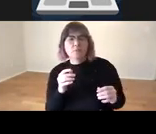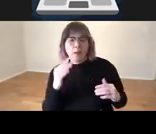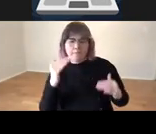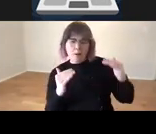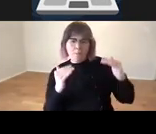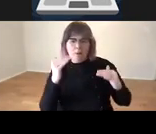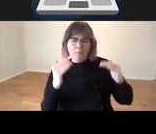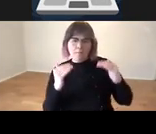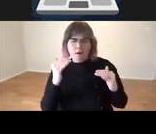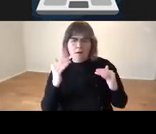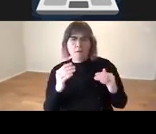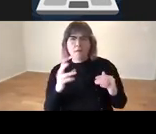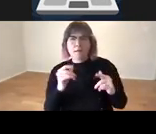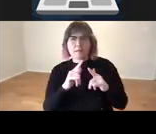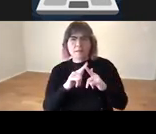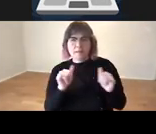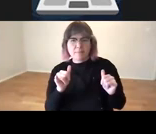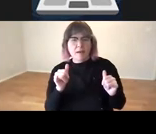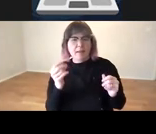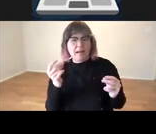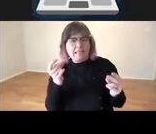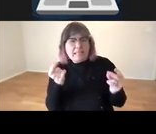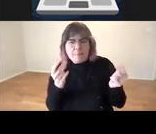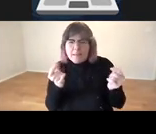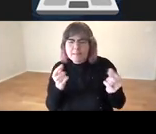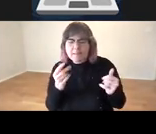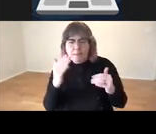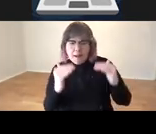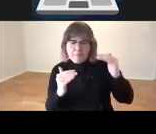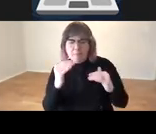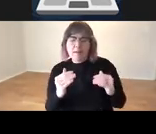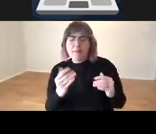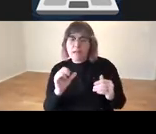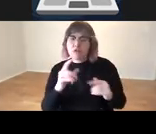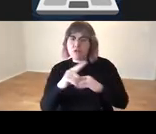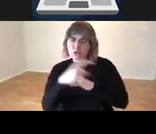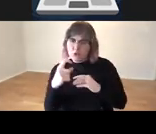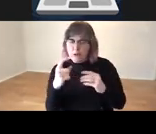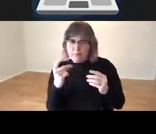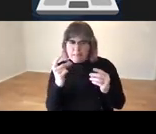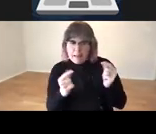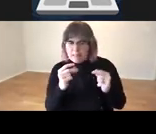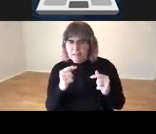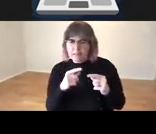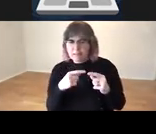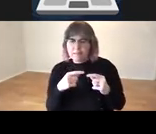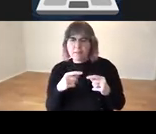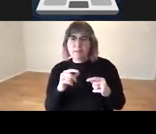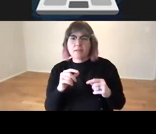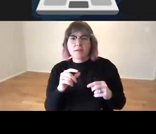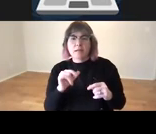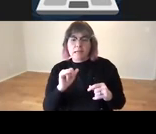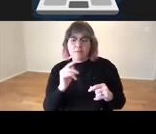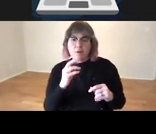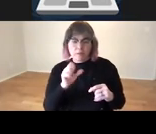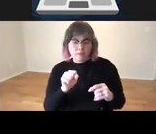sounds, but you were hearing this almost like snapping sound, and that's actually snapping shrimp that you're hearing in the background. So even invertebrates can produce